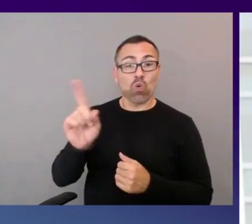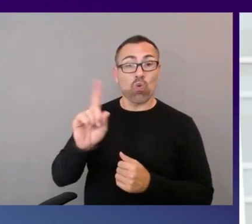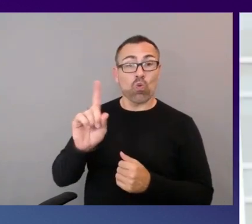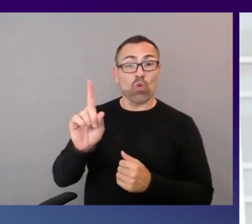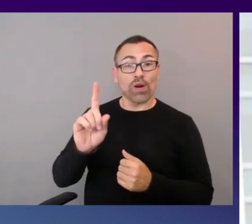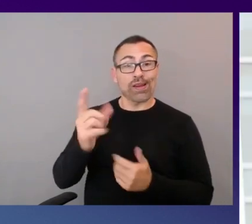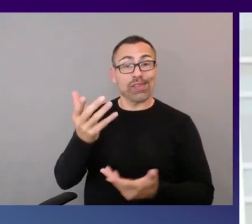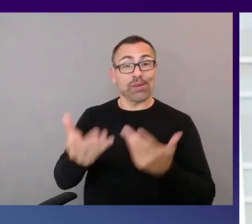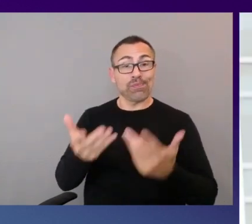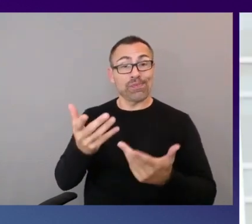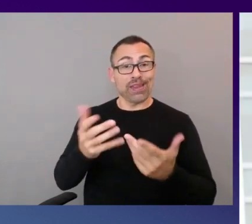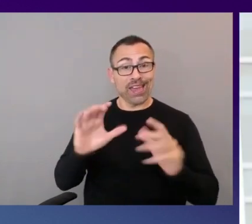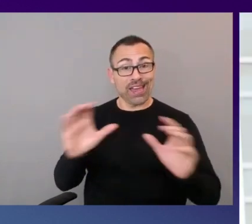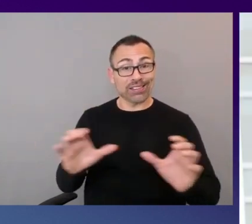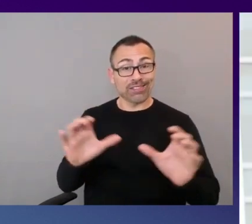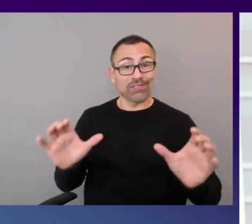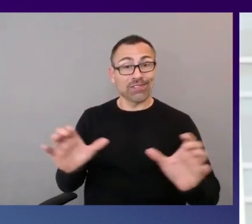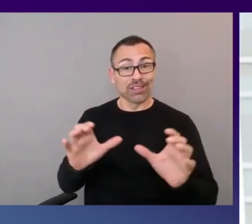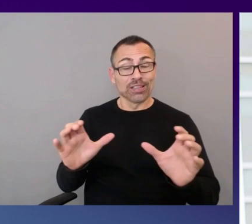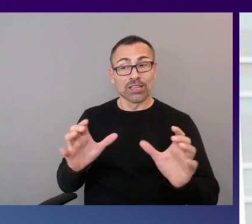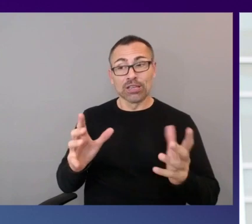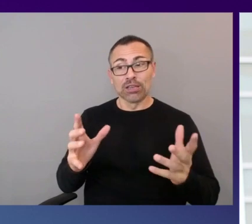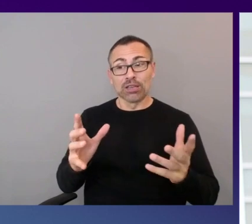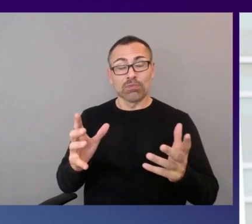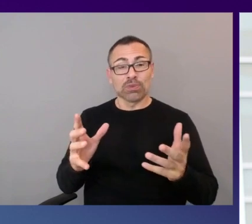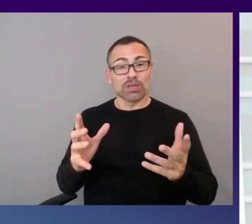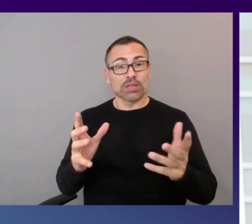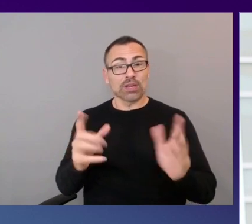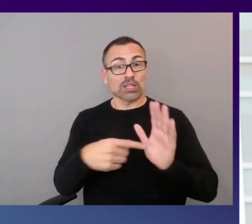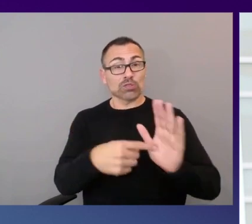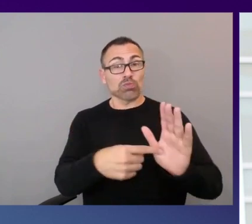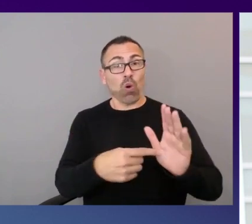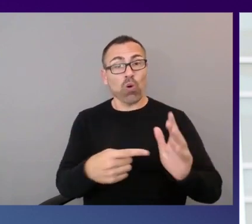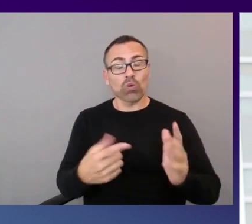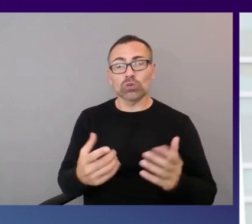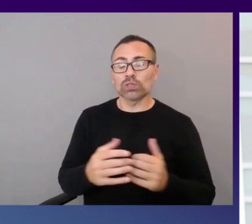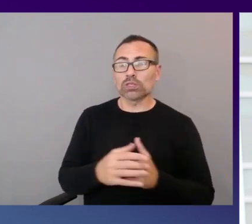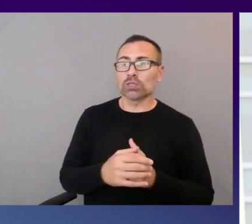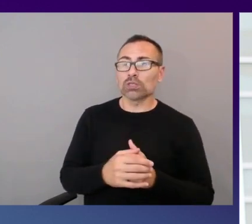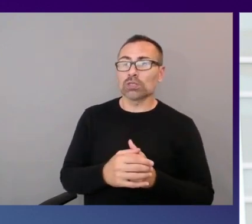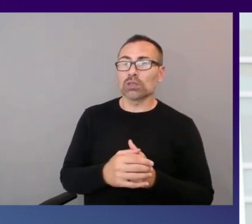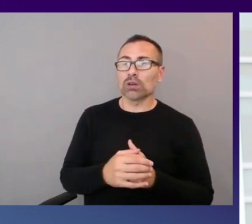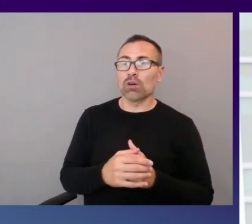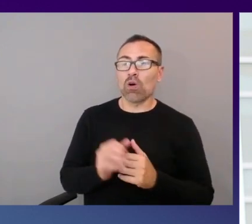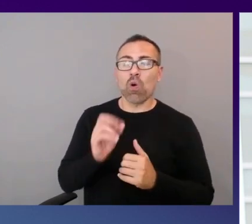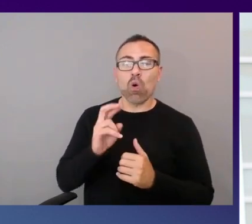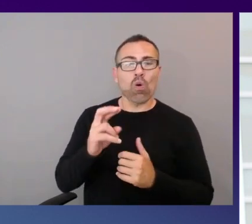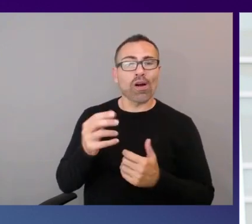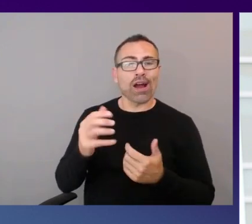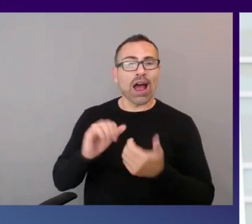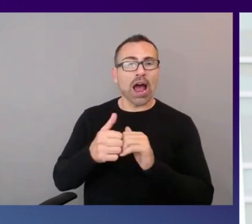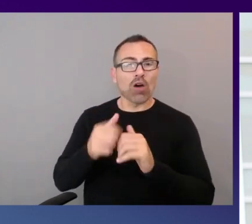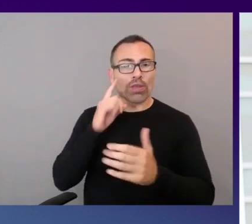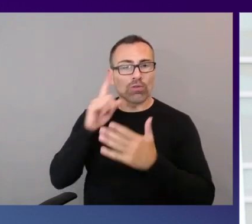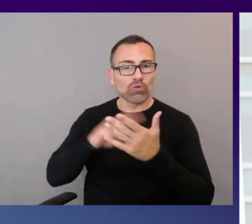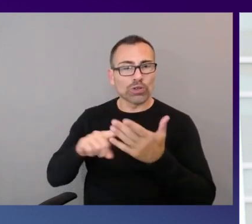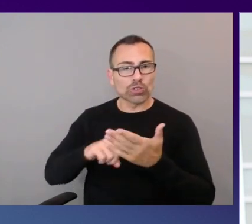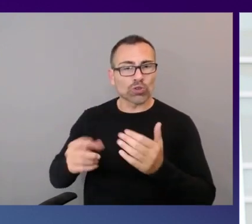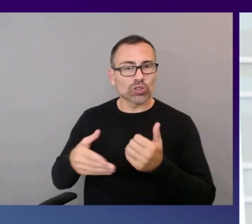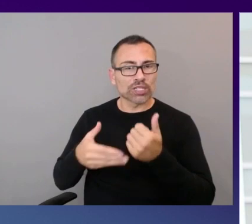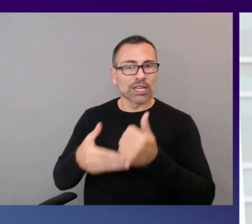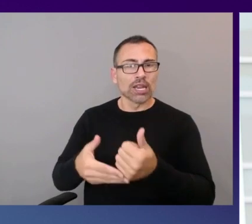engaging in research around how to address those and minimize them. And also, you know, where there are issues of trust, exposing